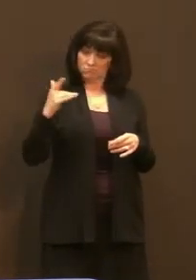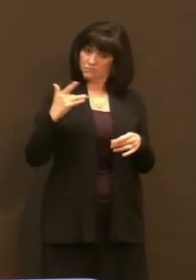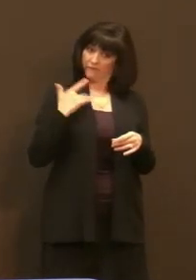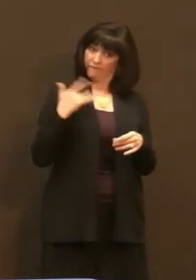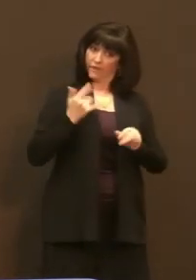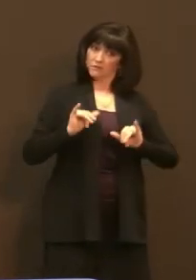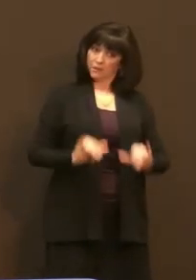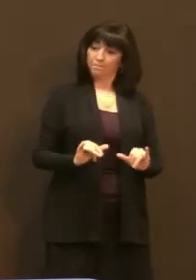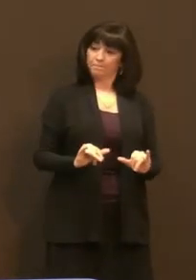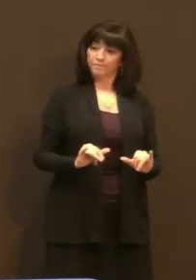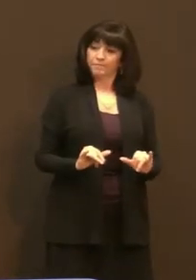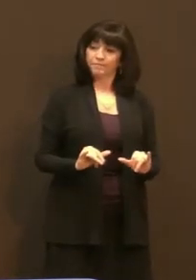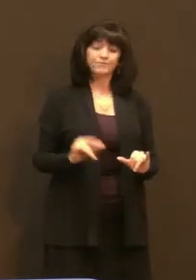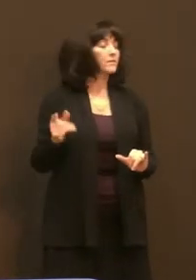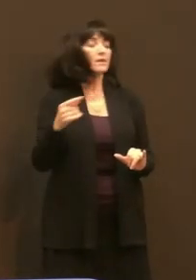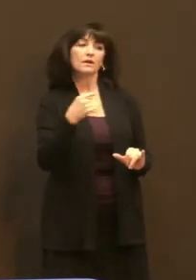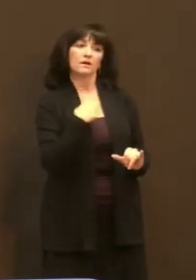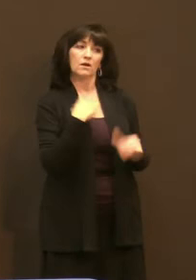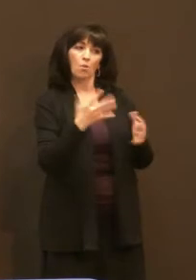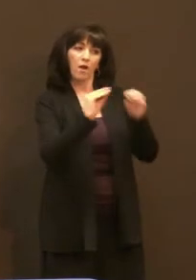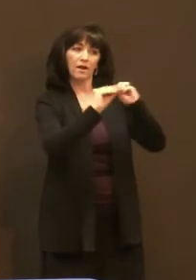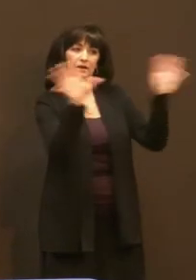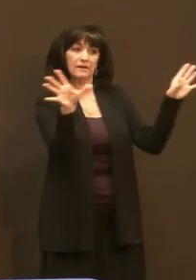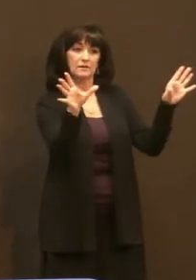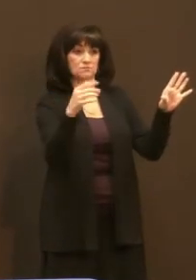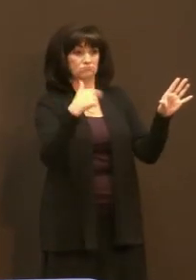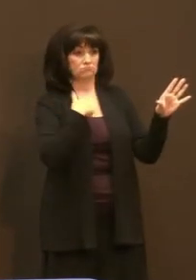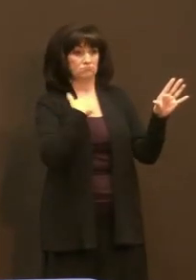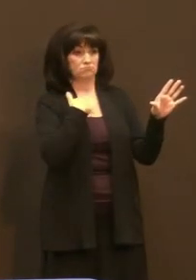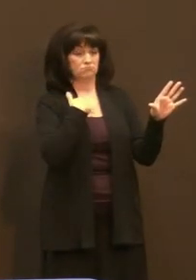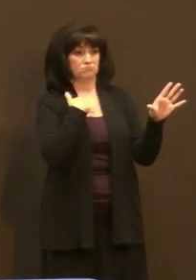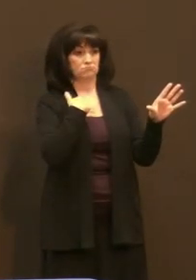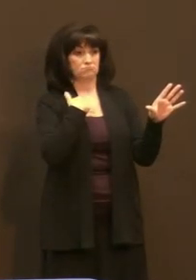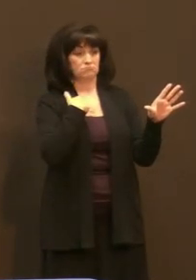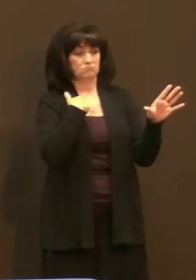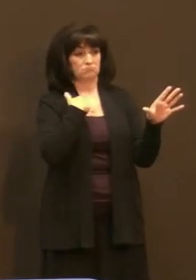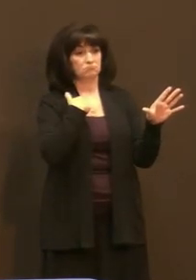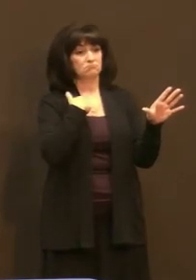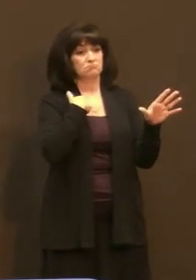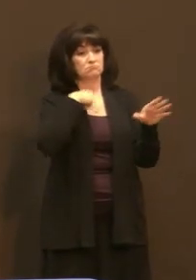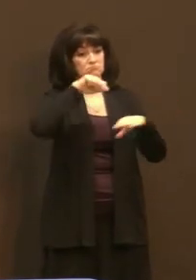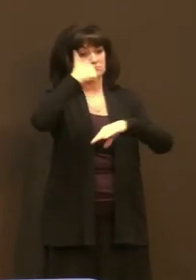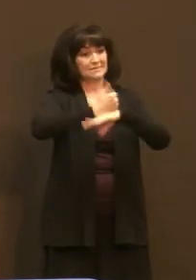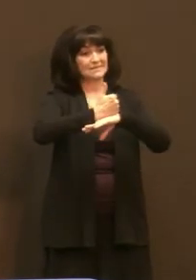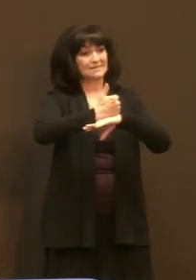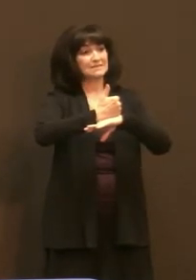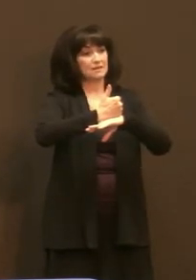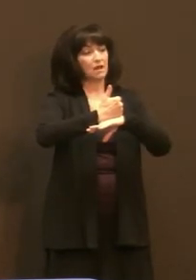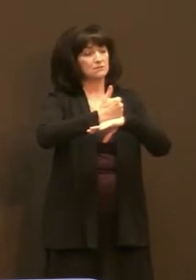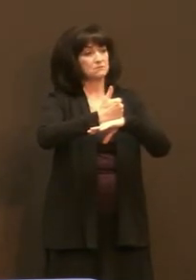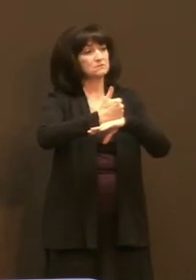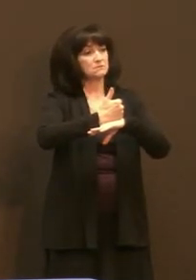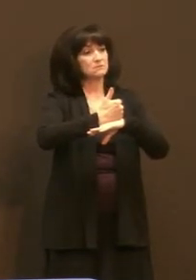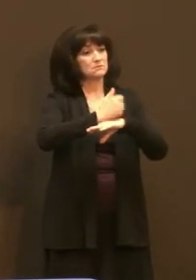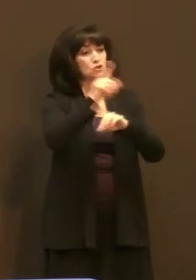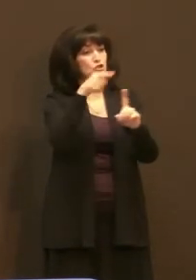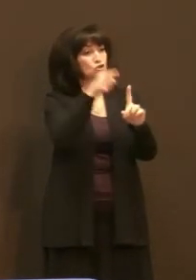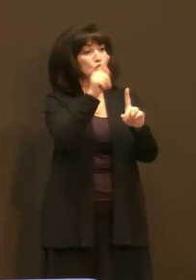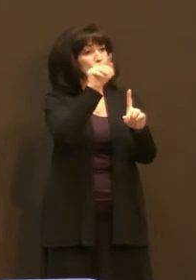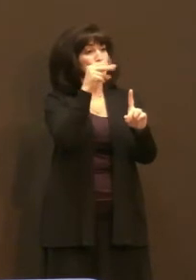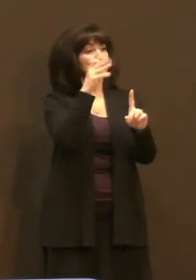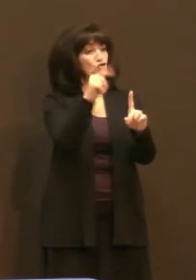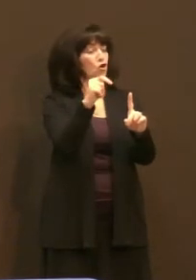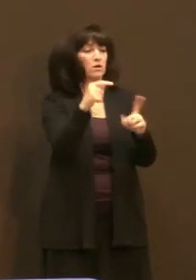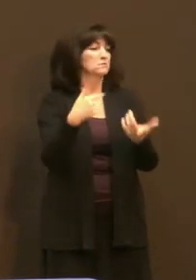just be clear, that wasn't a target. The governor can only issue a state of emergency for 30 days, and that's